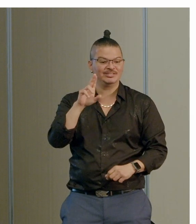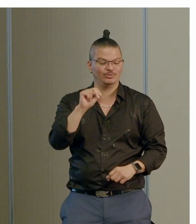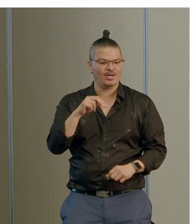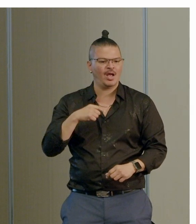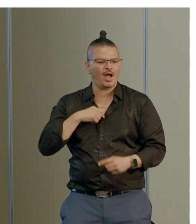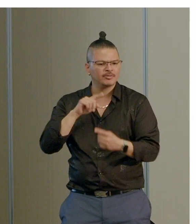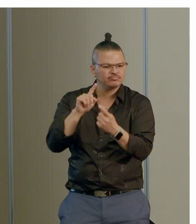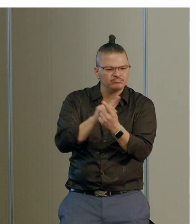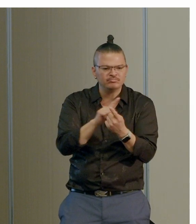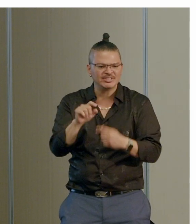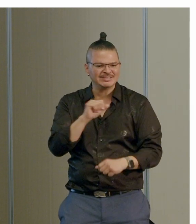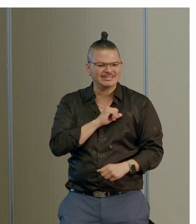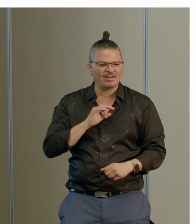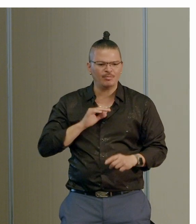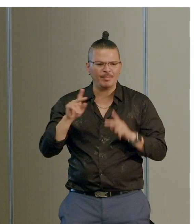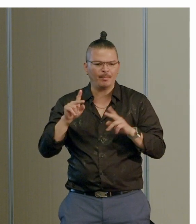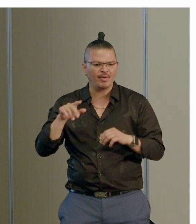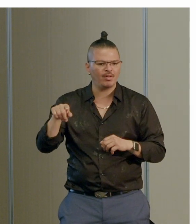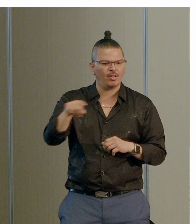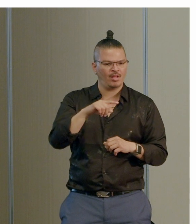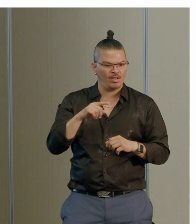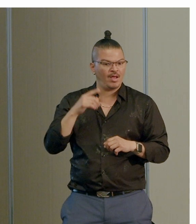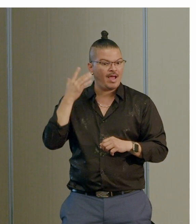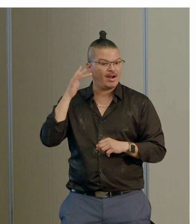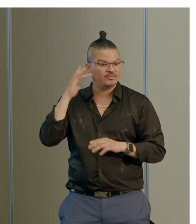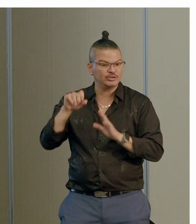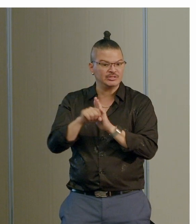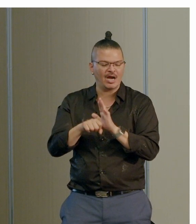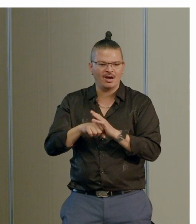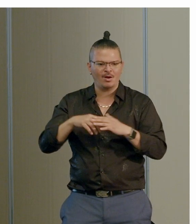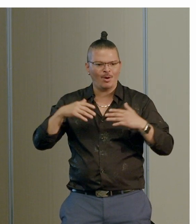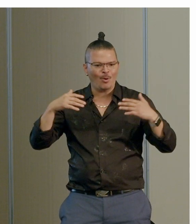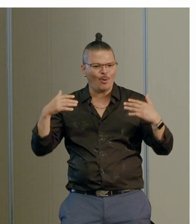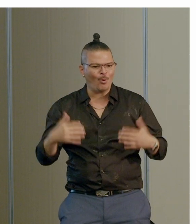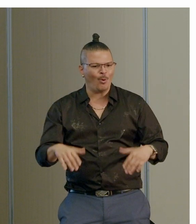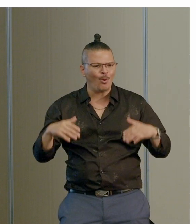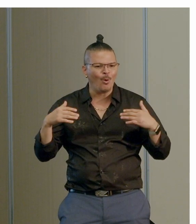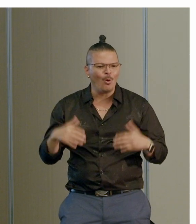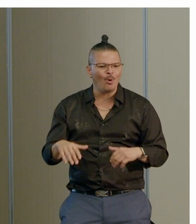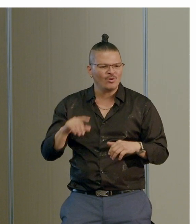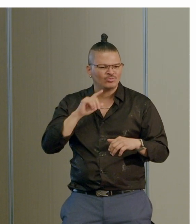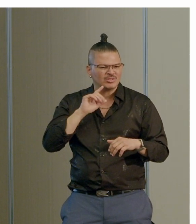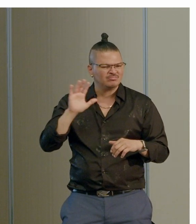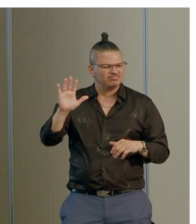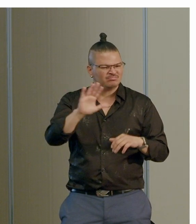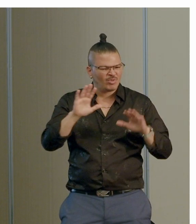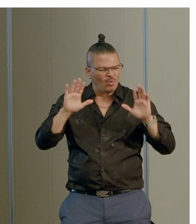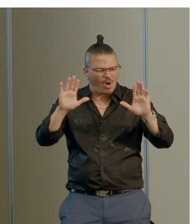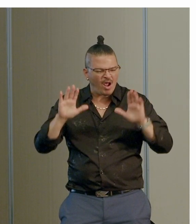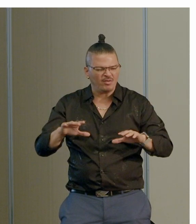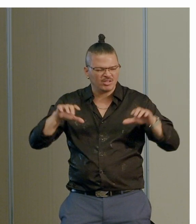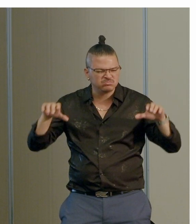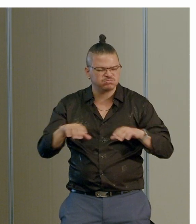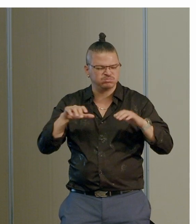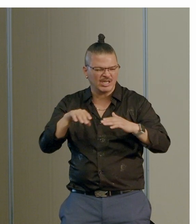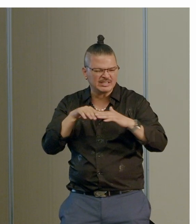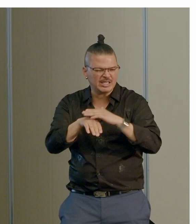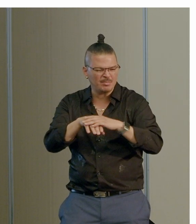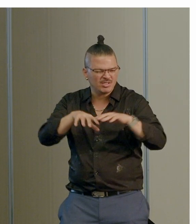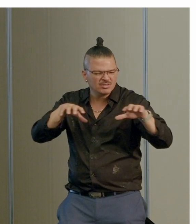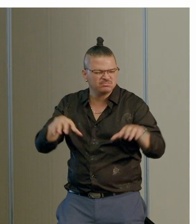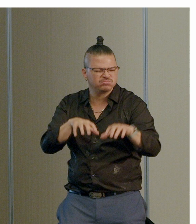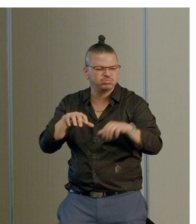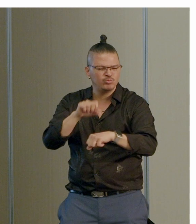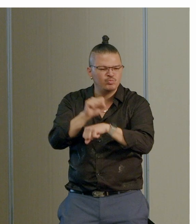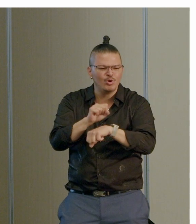that California has an amazing accessibility community of practice. So I went back to Washington State, and I was chatting